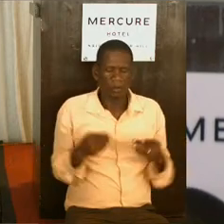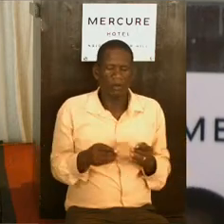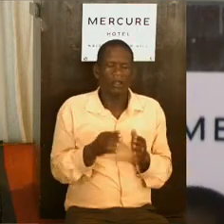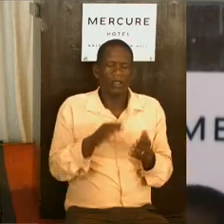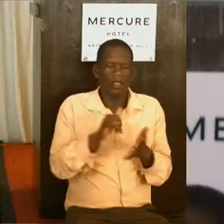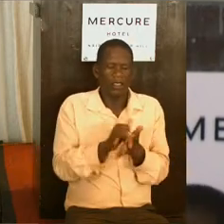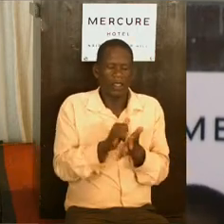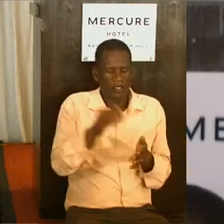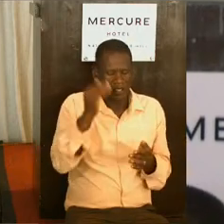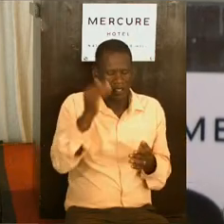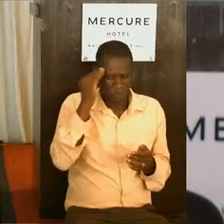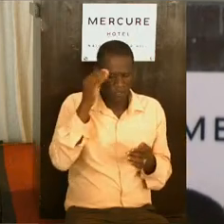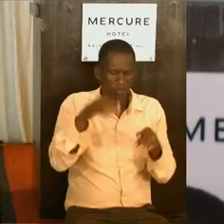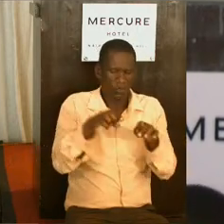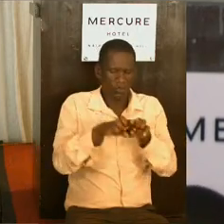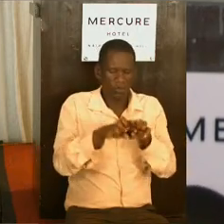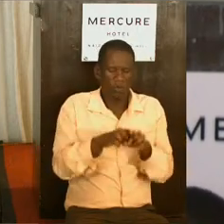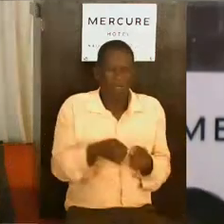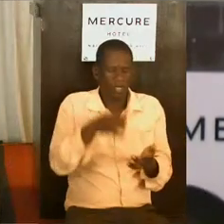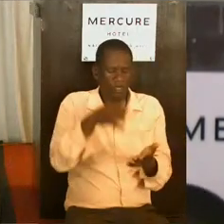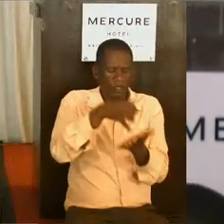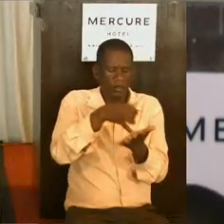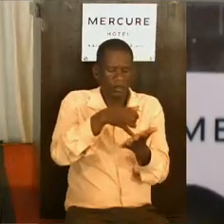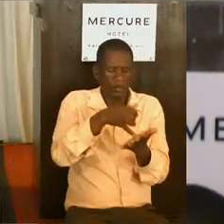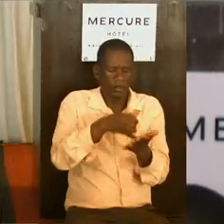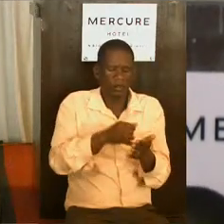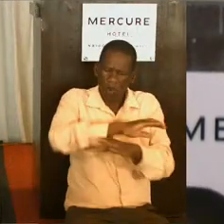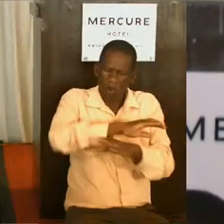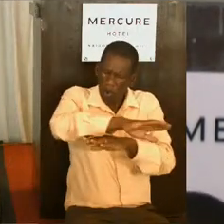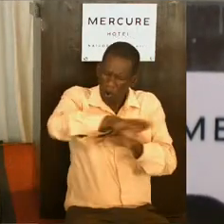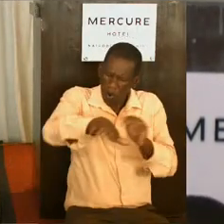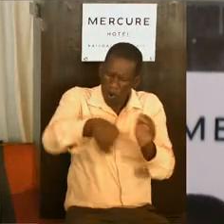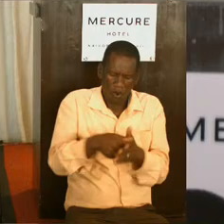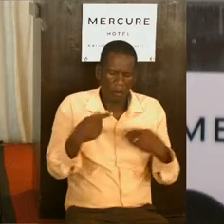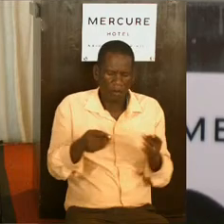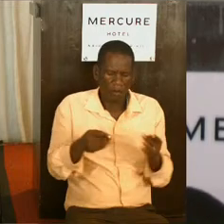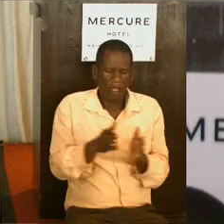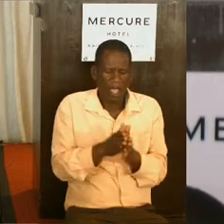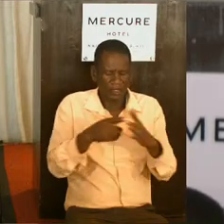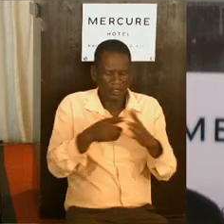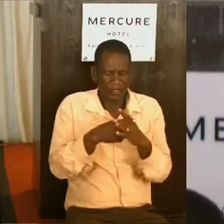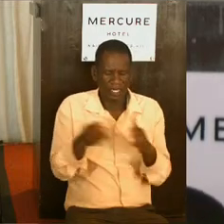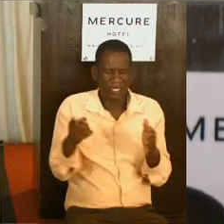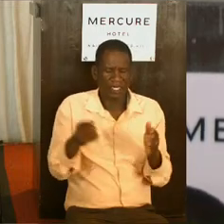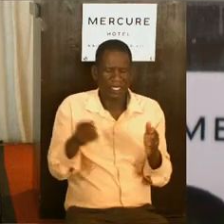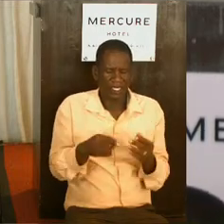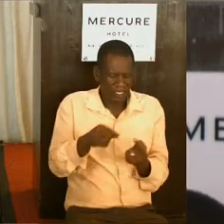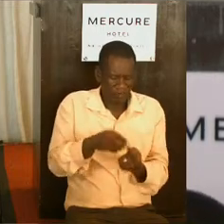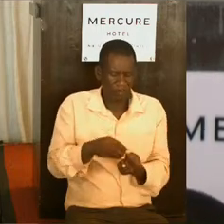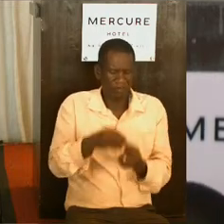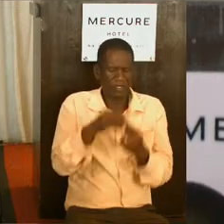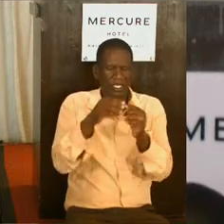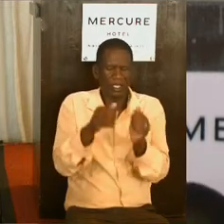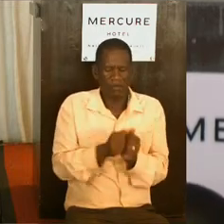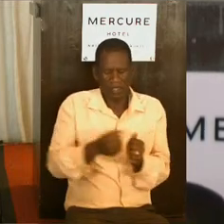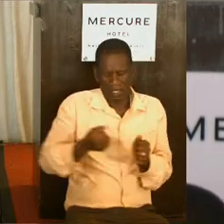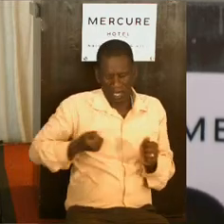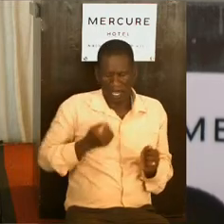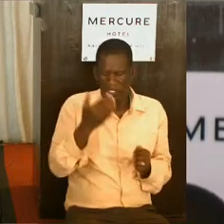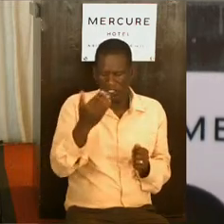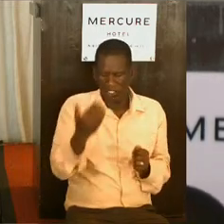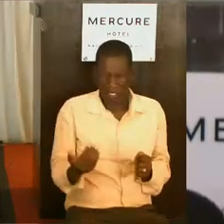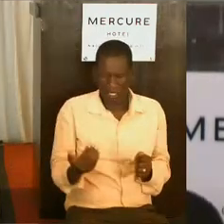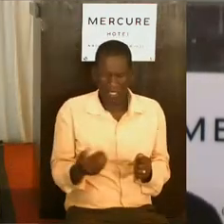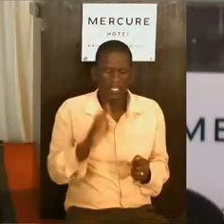that this education includes everyone and starting particularly with the girl child